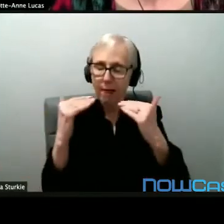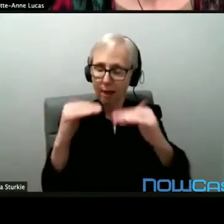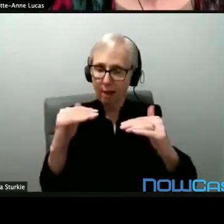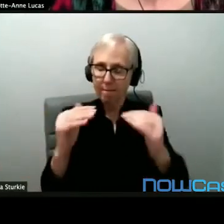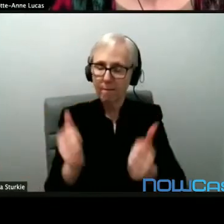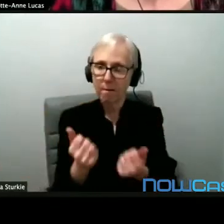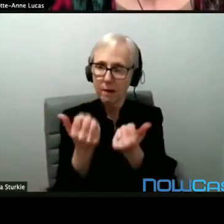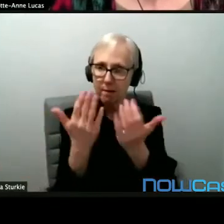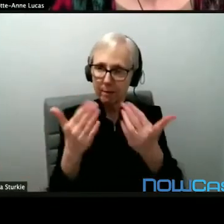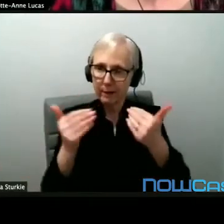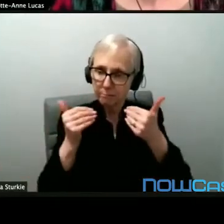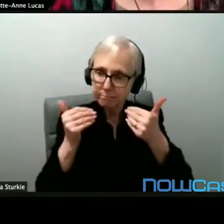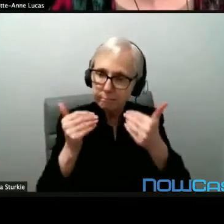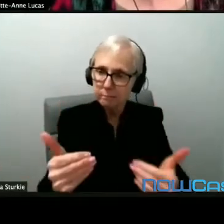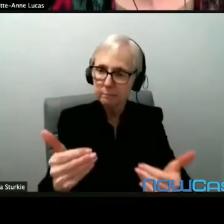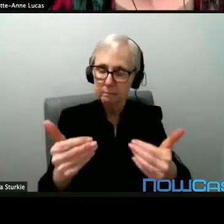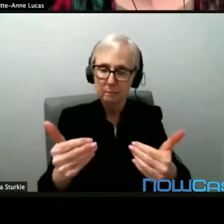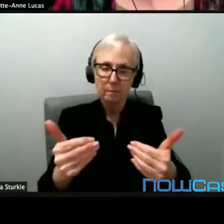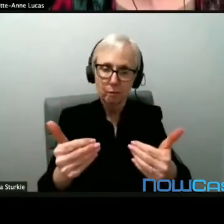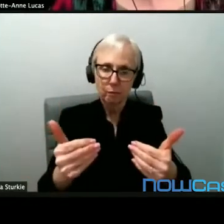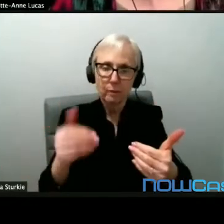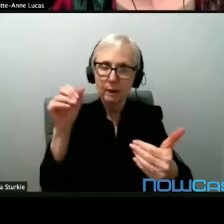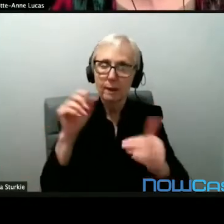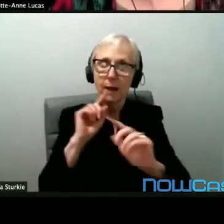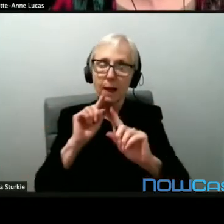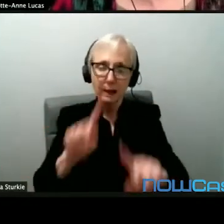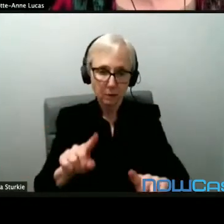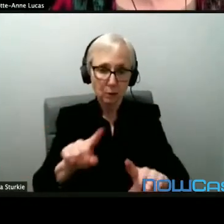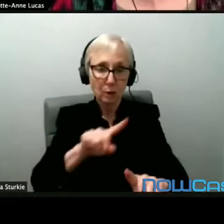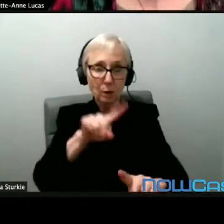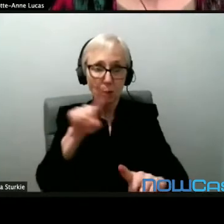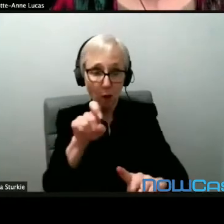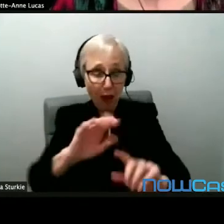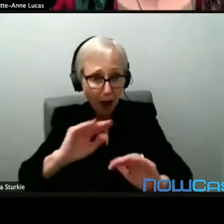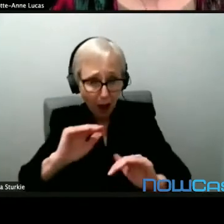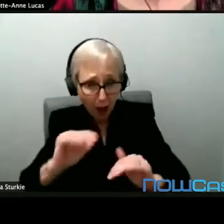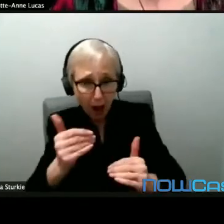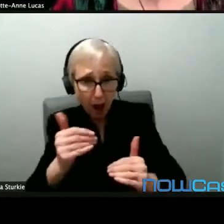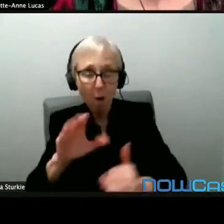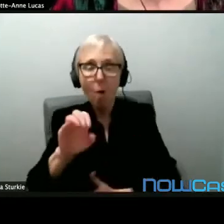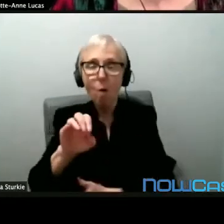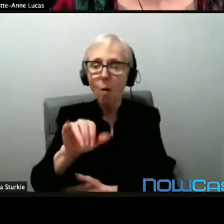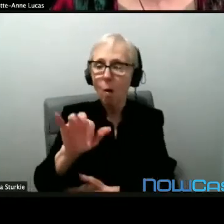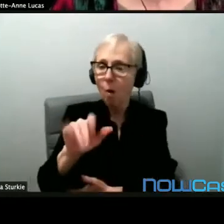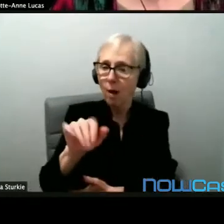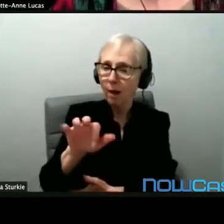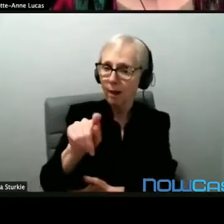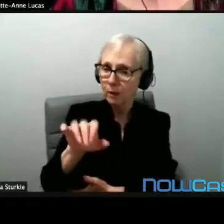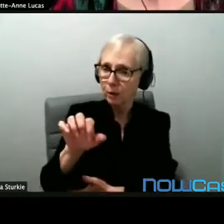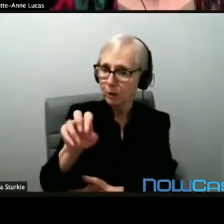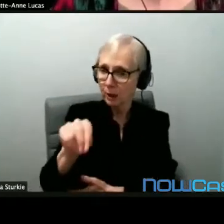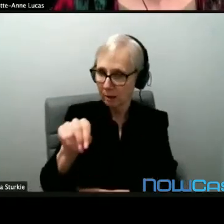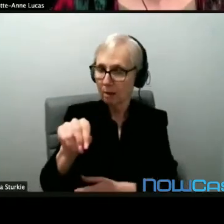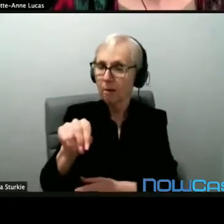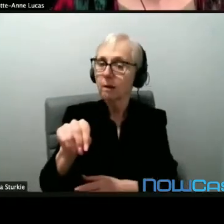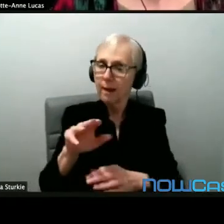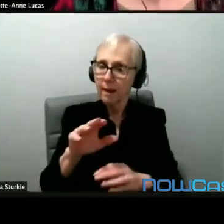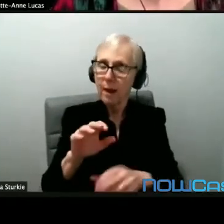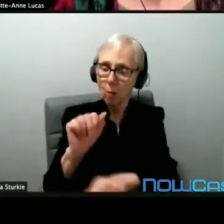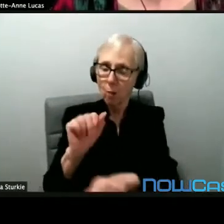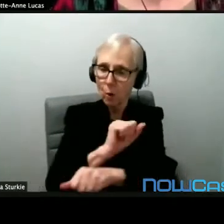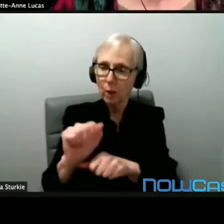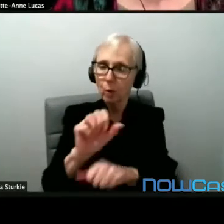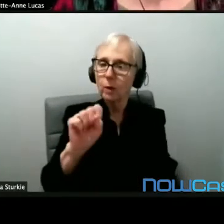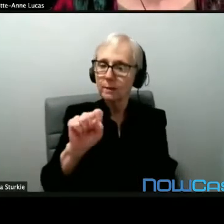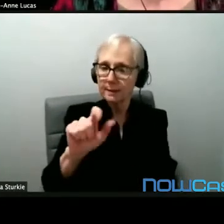to move our district forward. And so, yes to the question, how coalition building and working with those stakeholders in our community. Thank you.